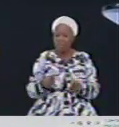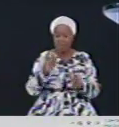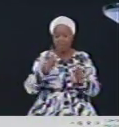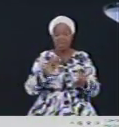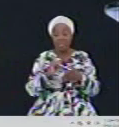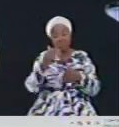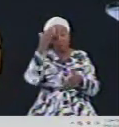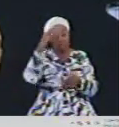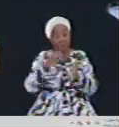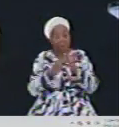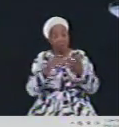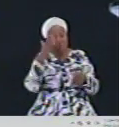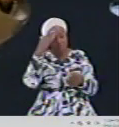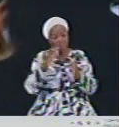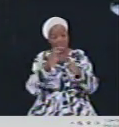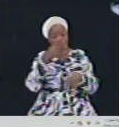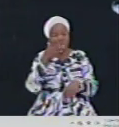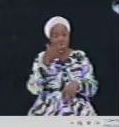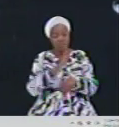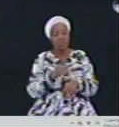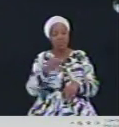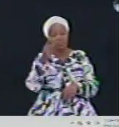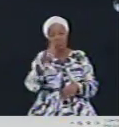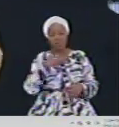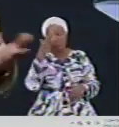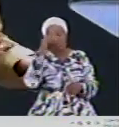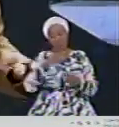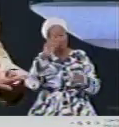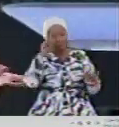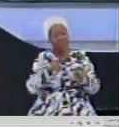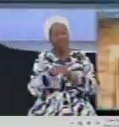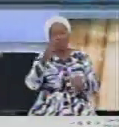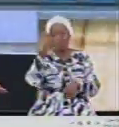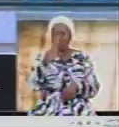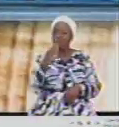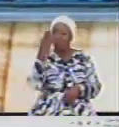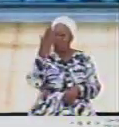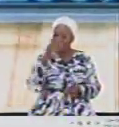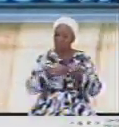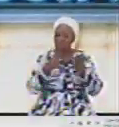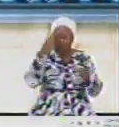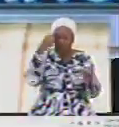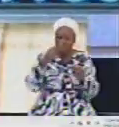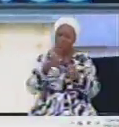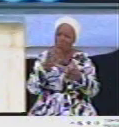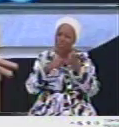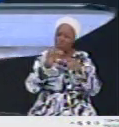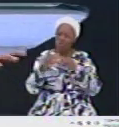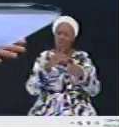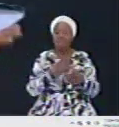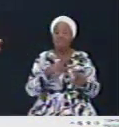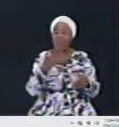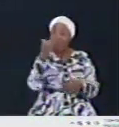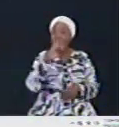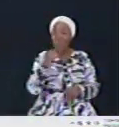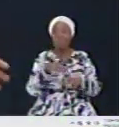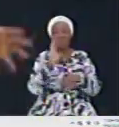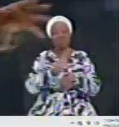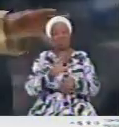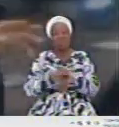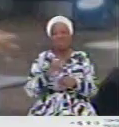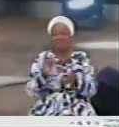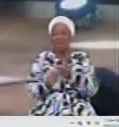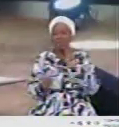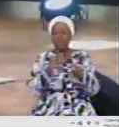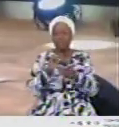of God, knew the promises of God, and knew the covenant of God. What's your goal? What are you doing? Why are you in the church? That the people that should